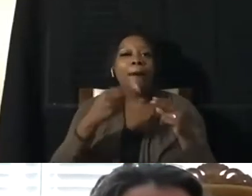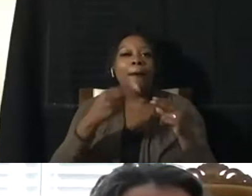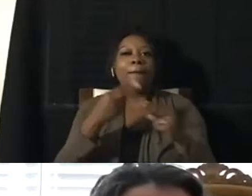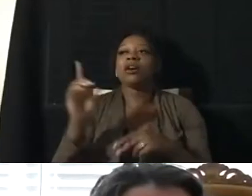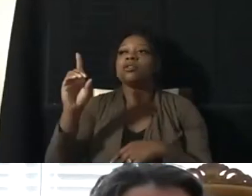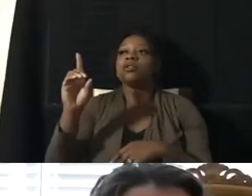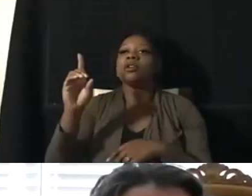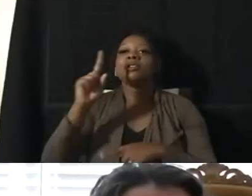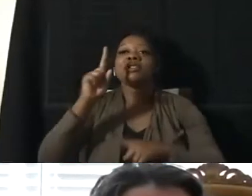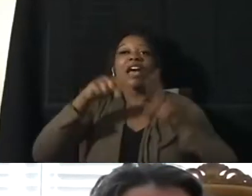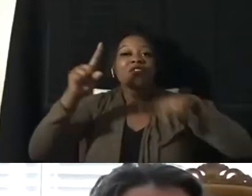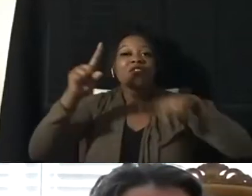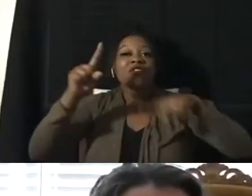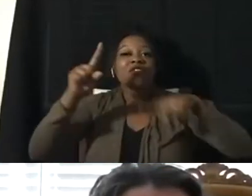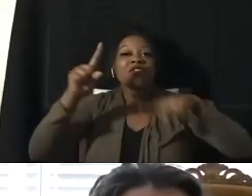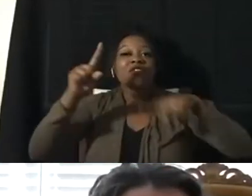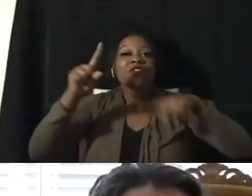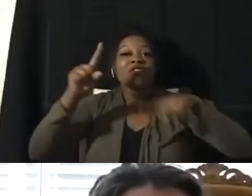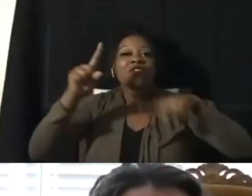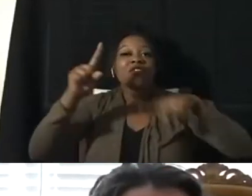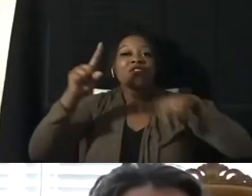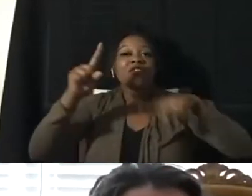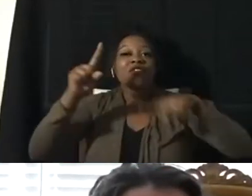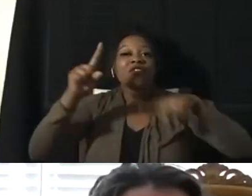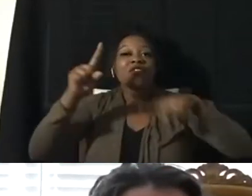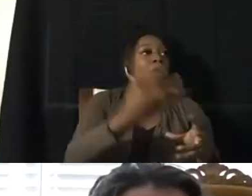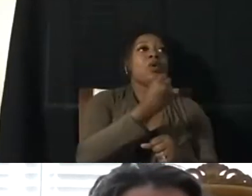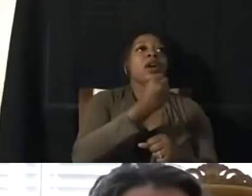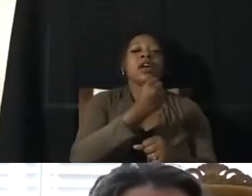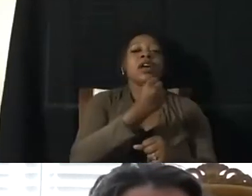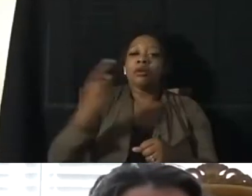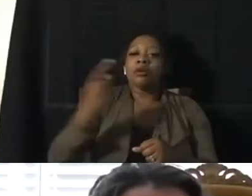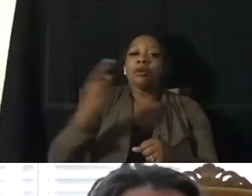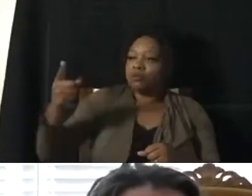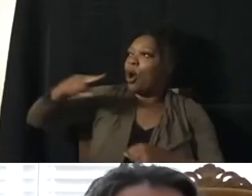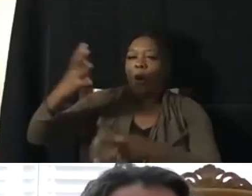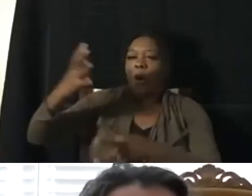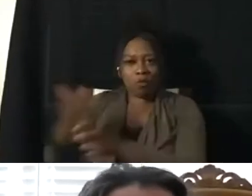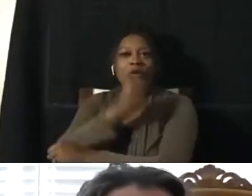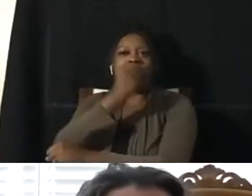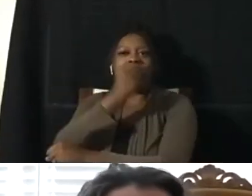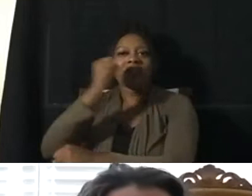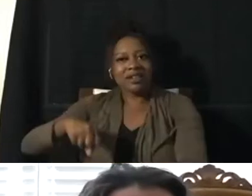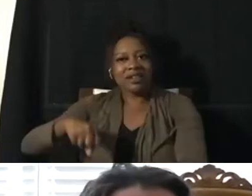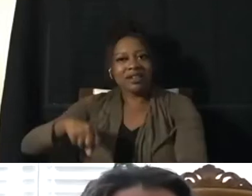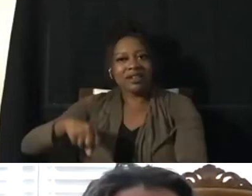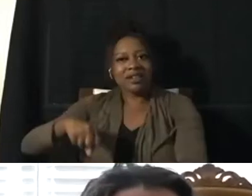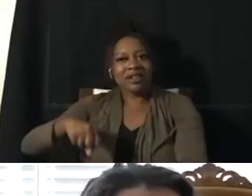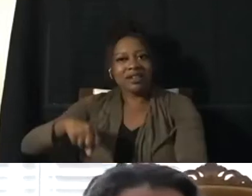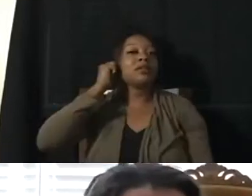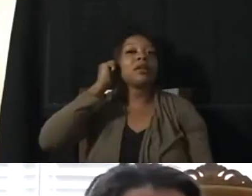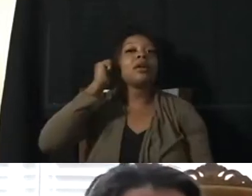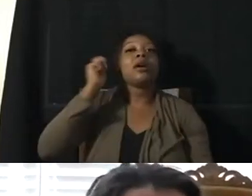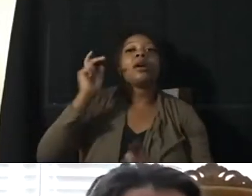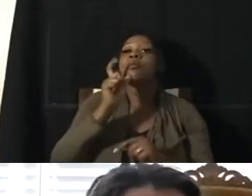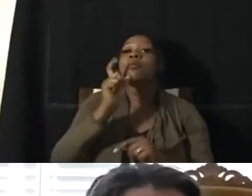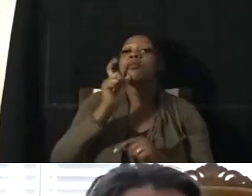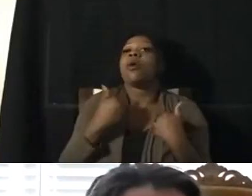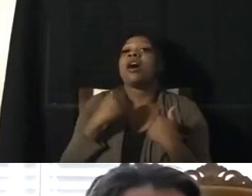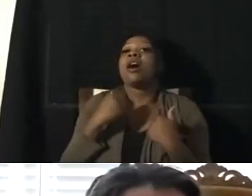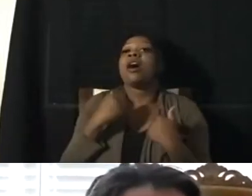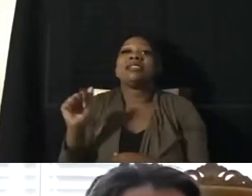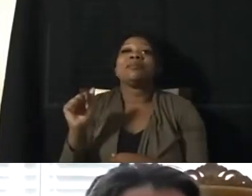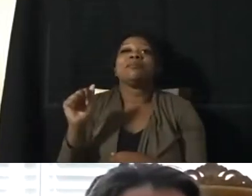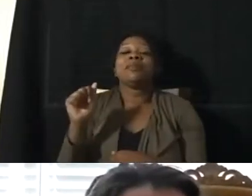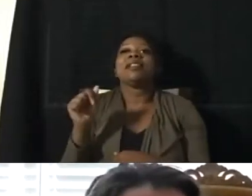win. So that's why, and I think that people with disabilities are in the margins, and they